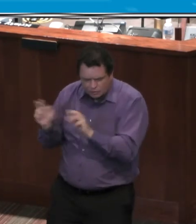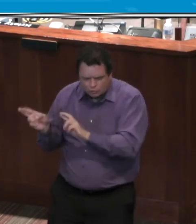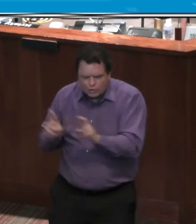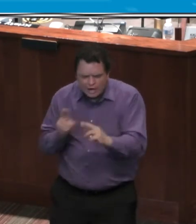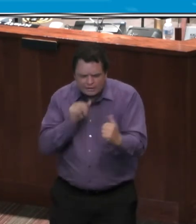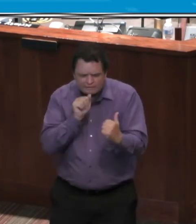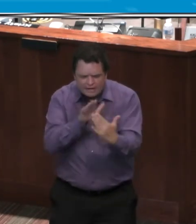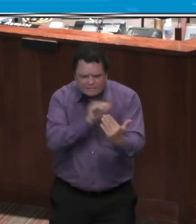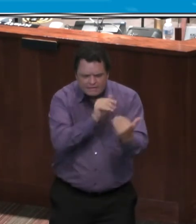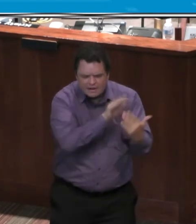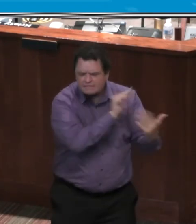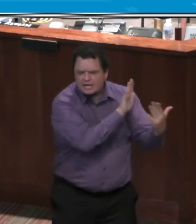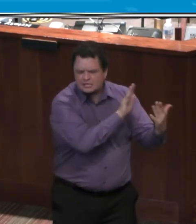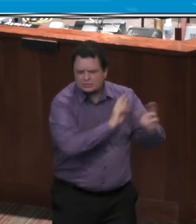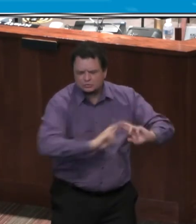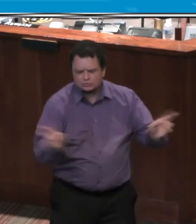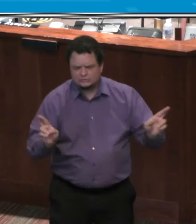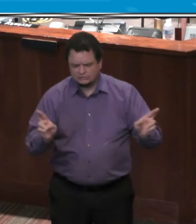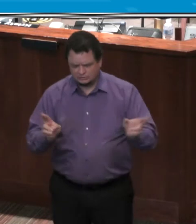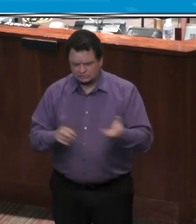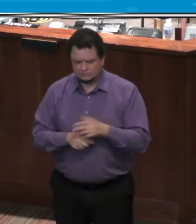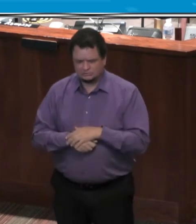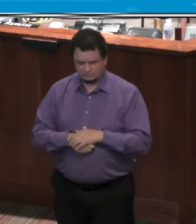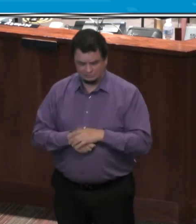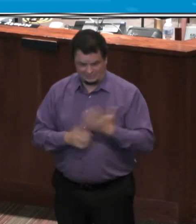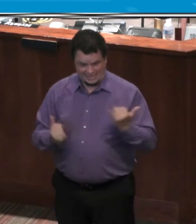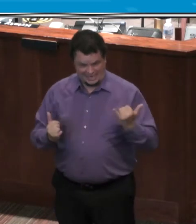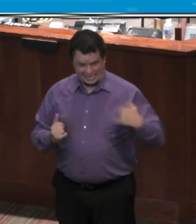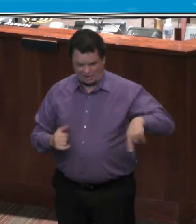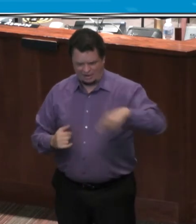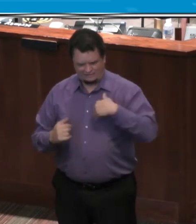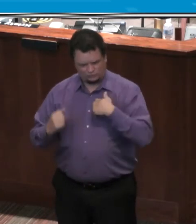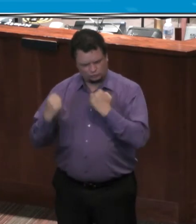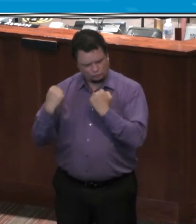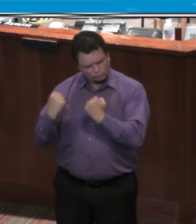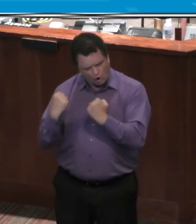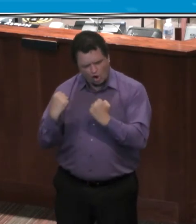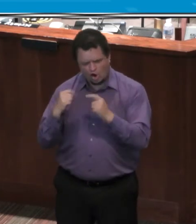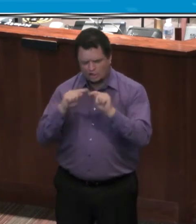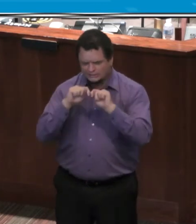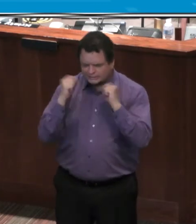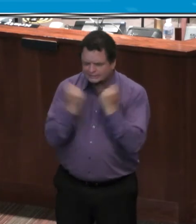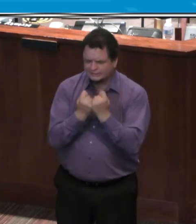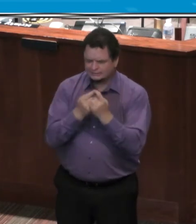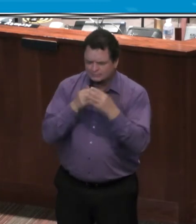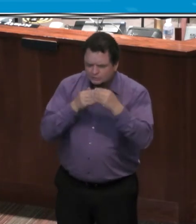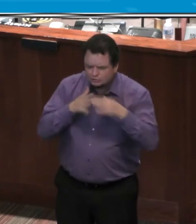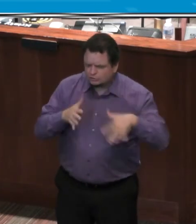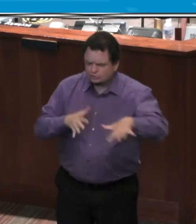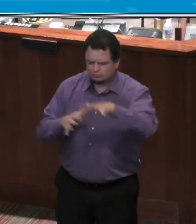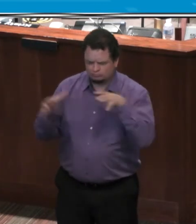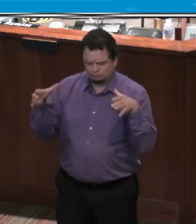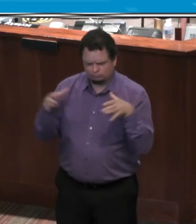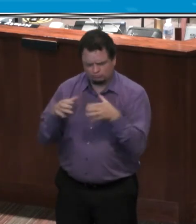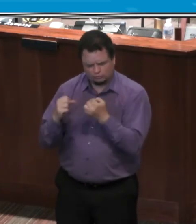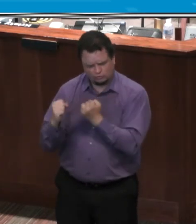you'll hear from some of those today, which is really the foundation for local public health, and they have been incredible. And thank you to